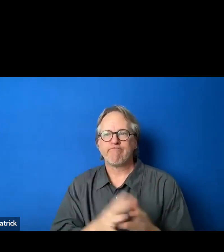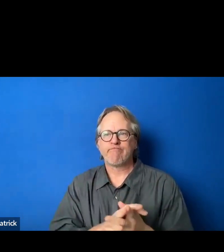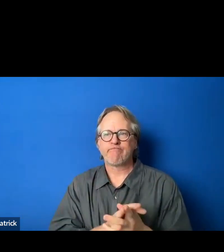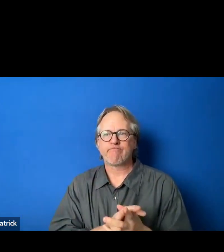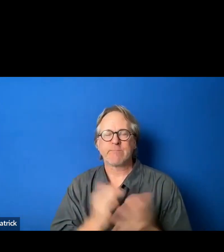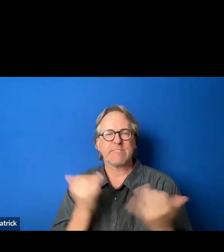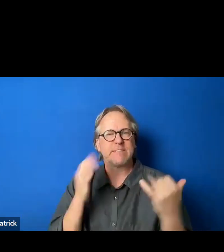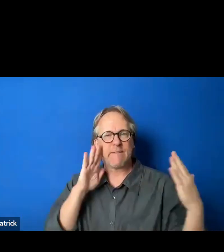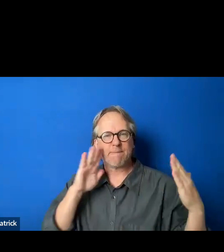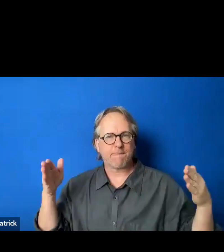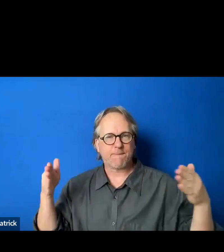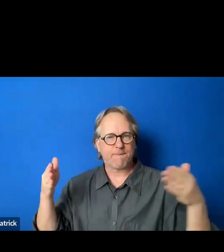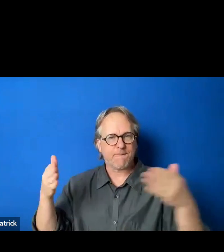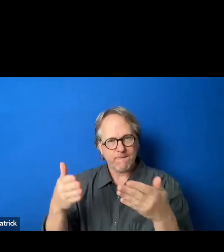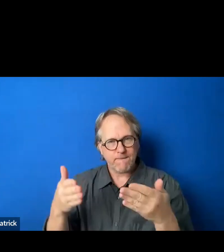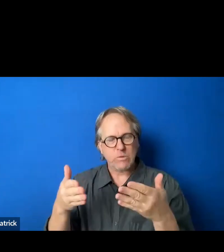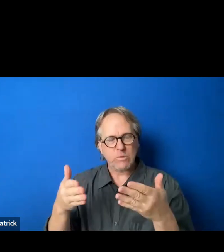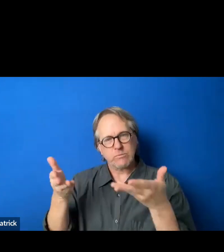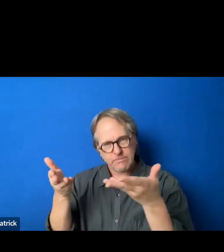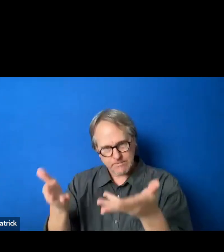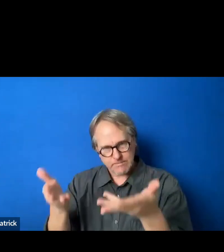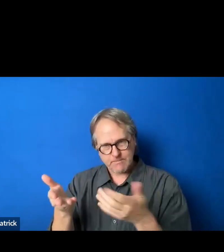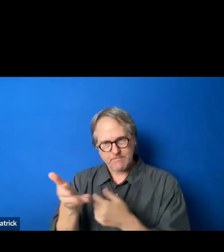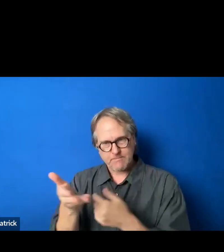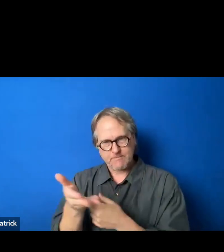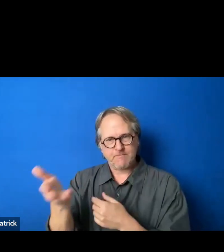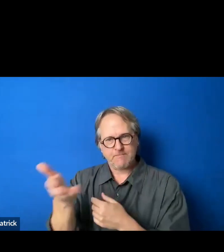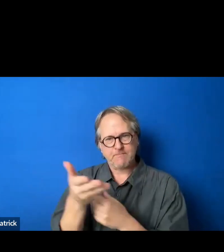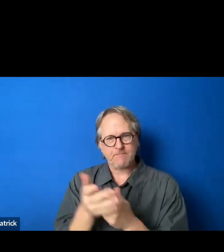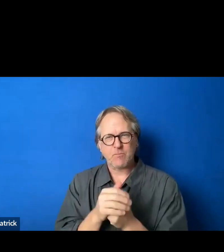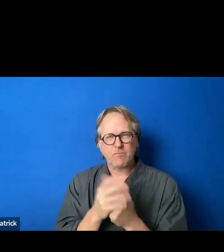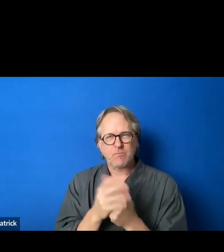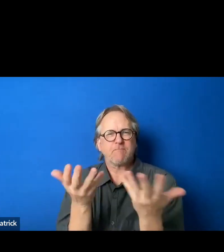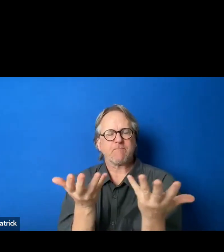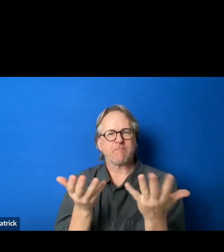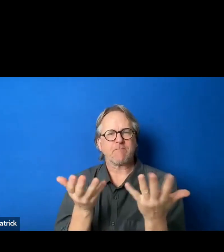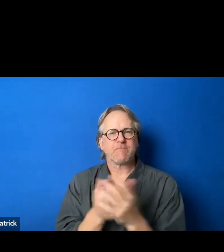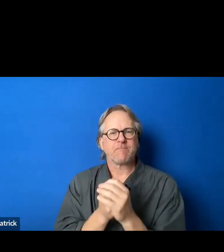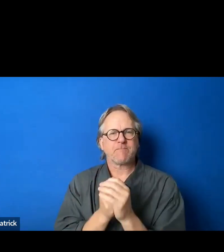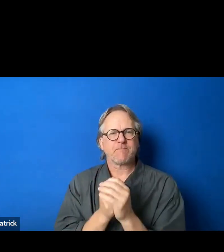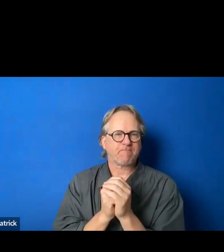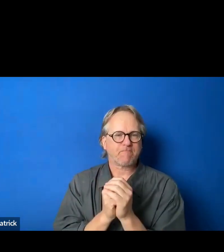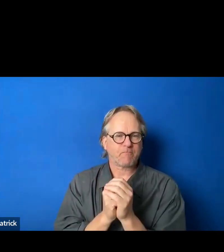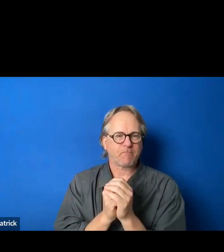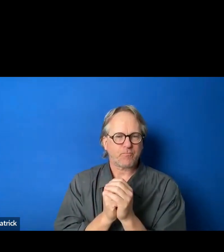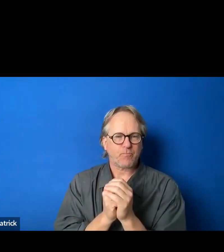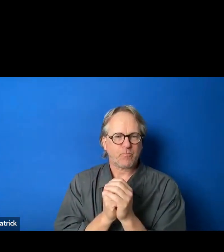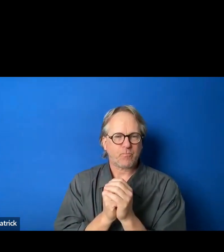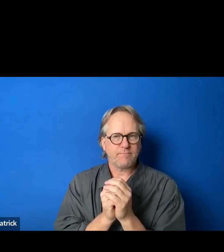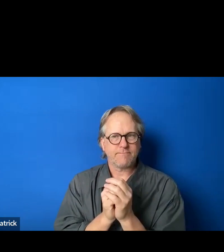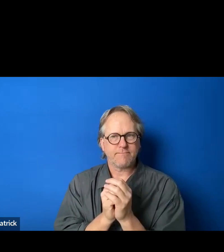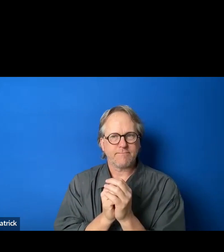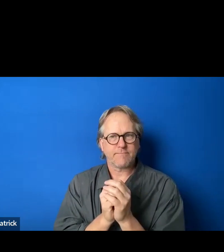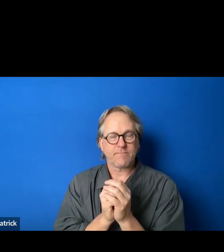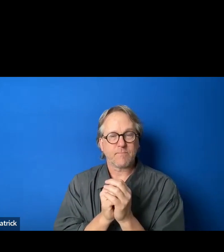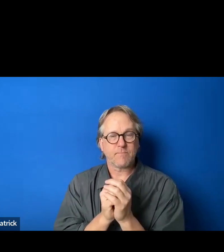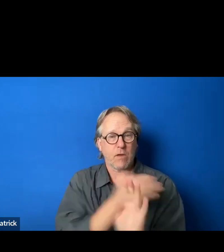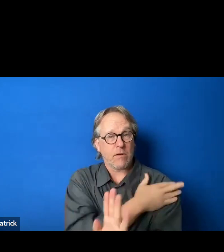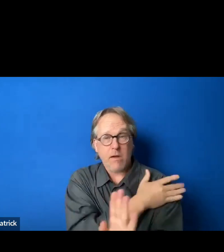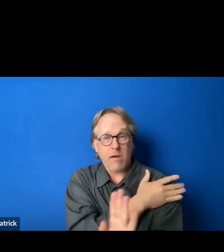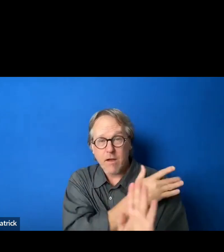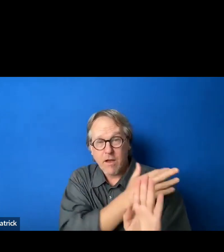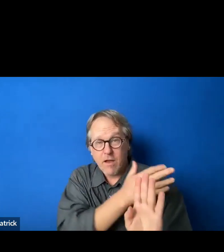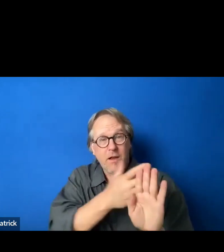focus on what all of the things that I've been working on